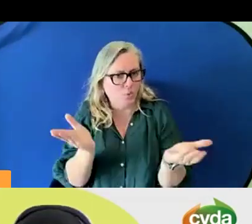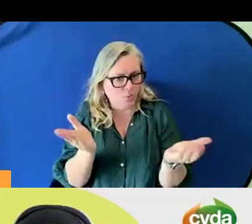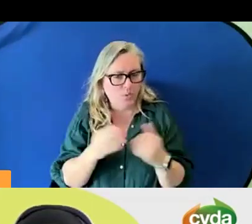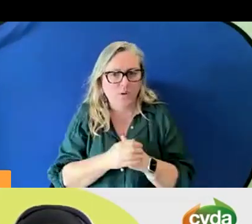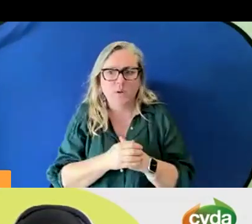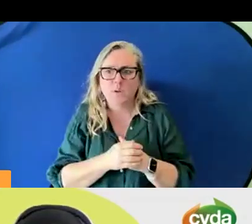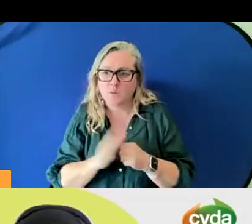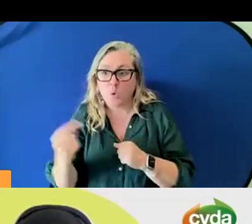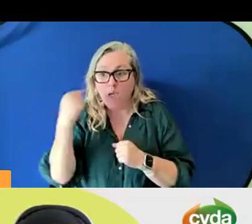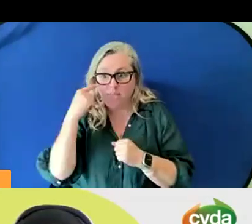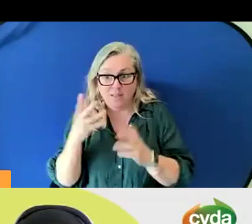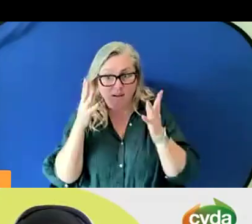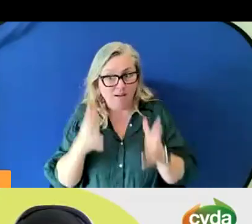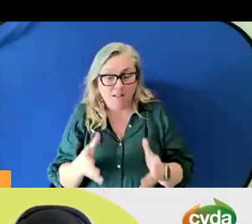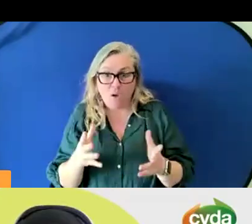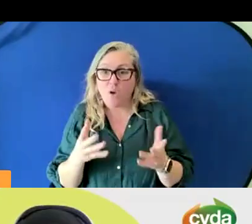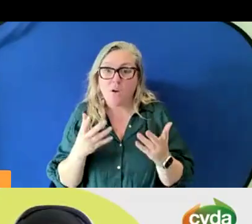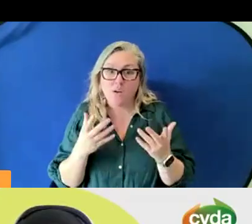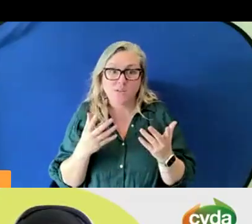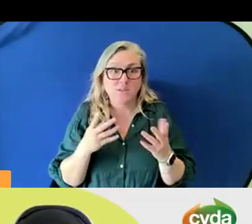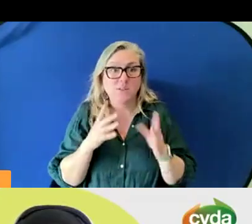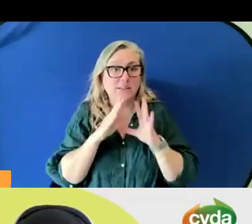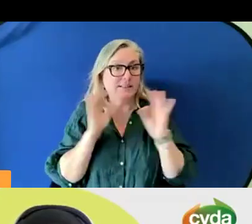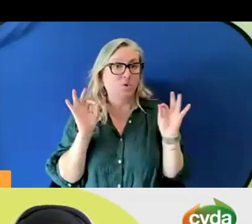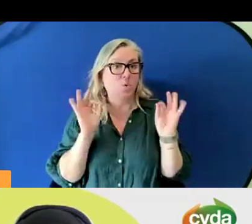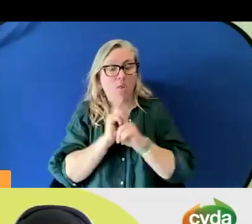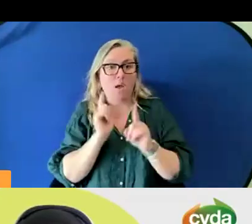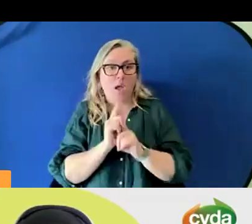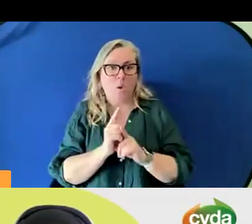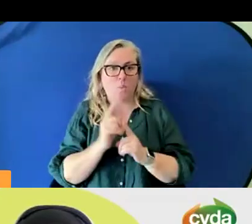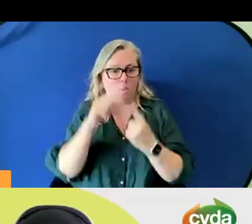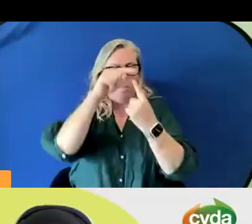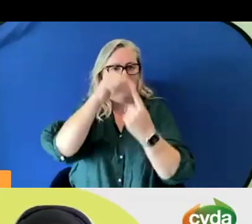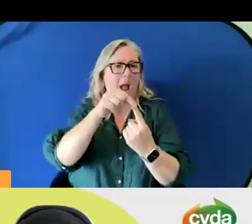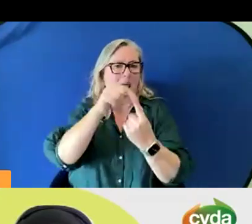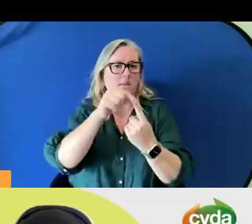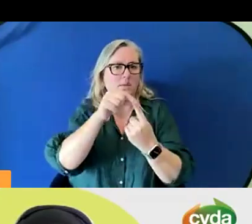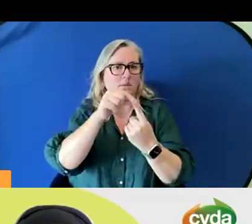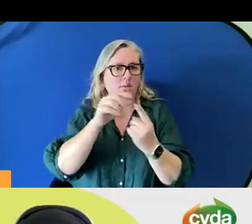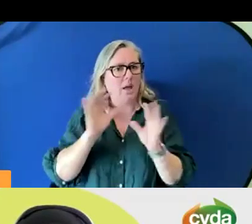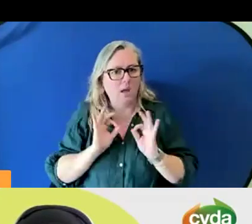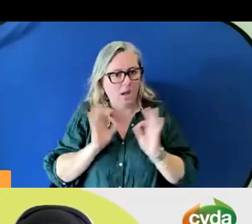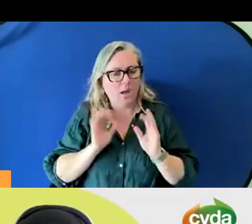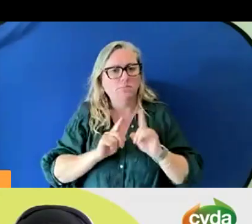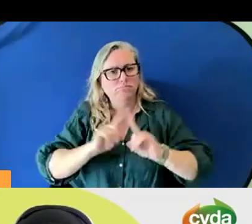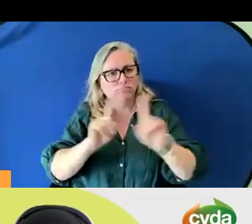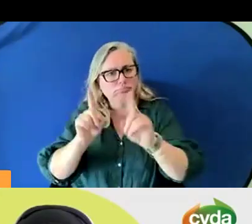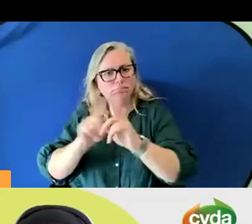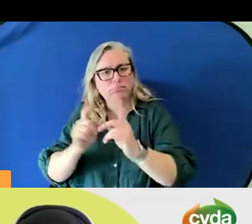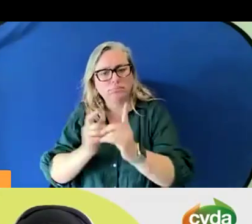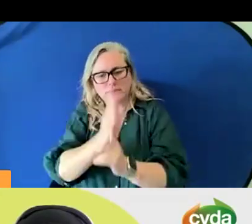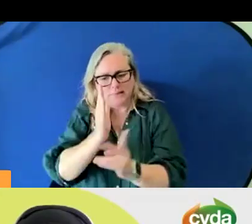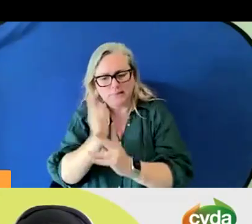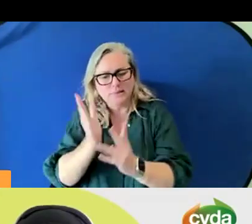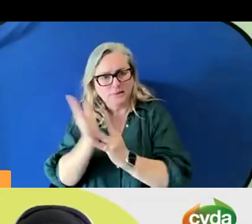a lot of understanding that not one size fits all. What I think though